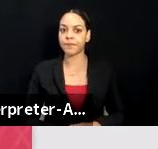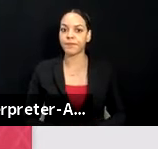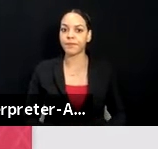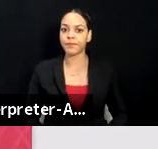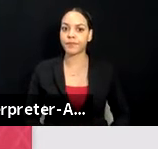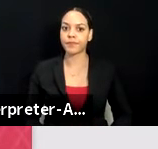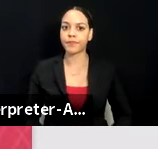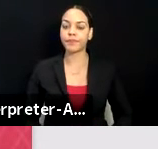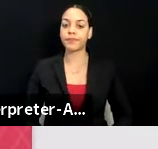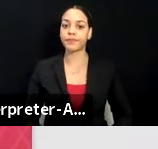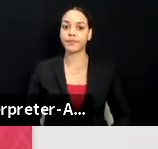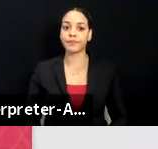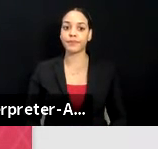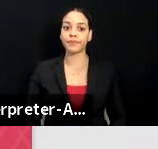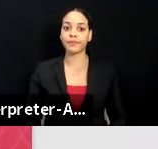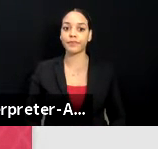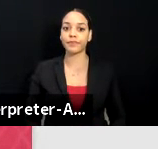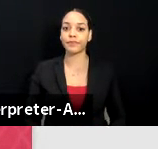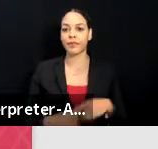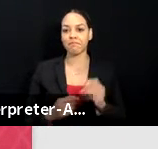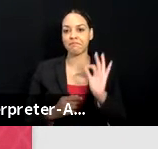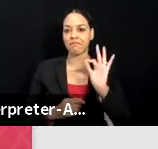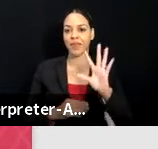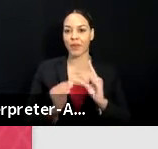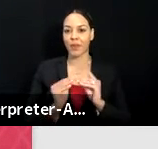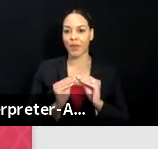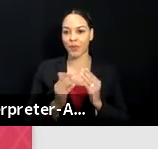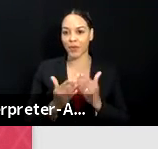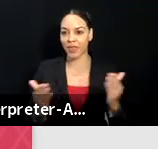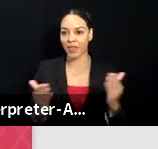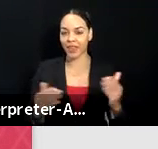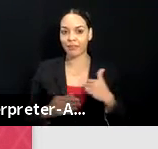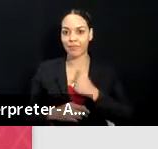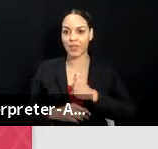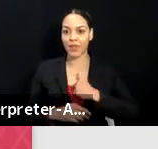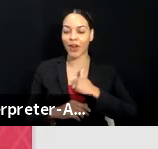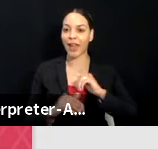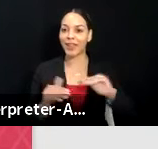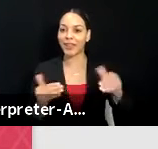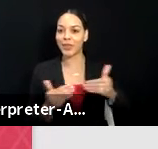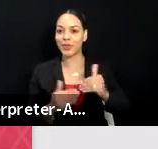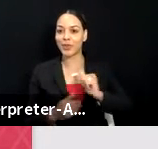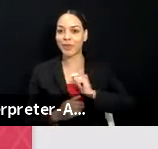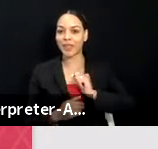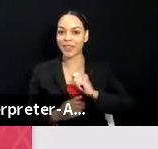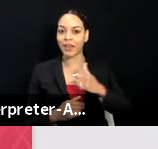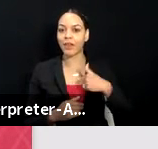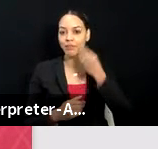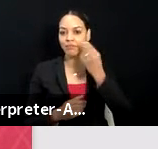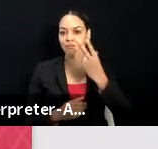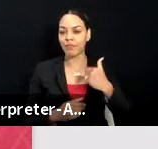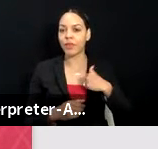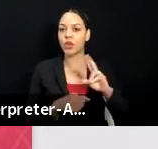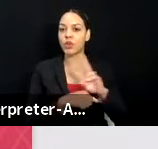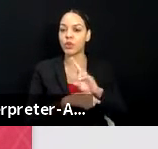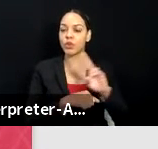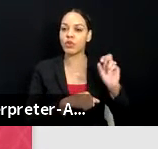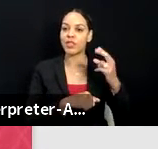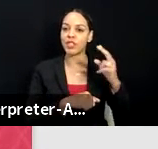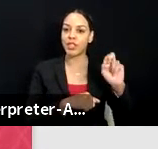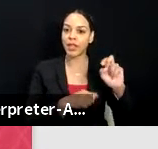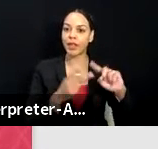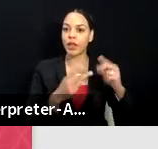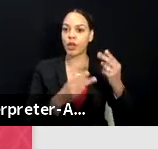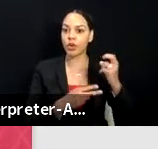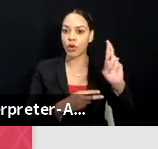And one more thing, I'm sorry, when I introduce myself, I go by the pronouns she, her. I'm calling